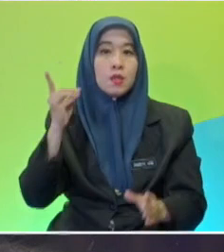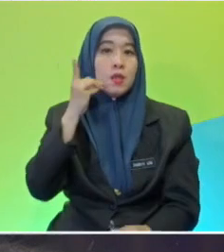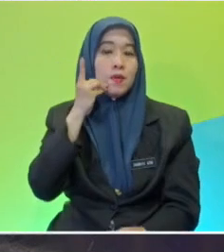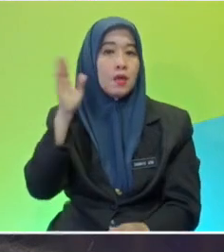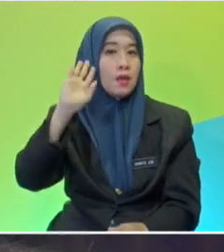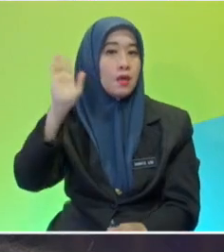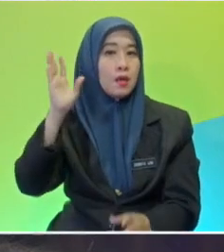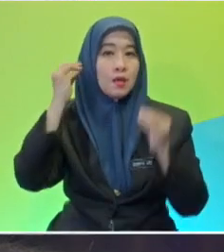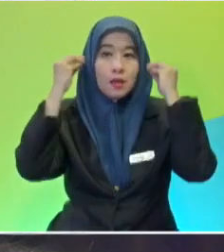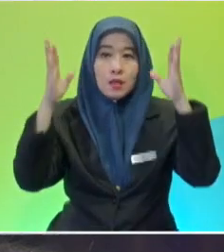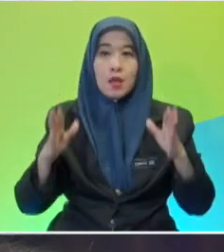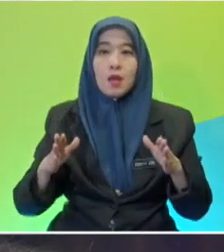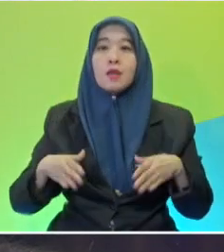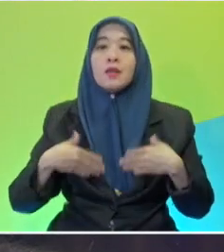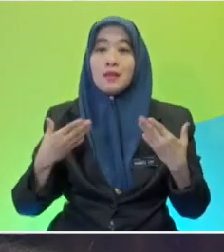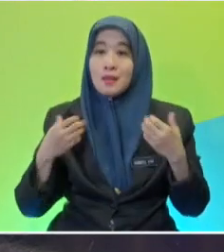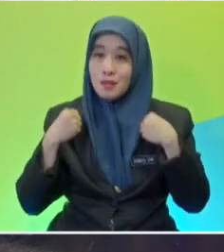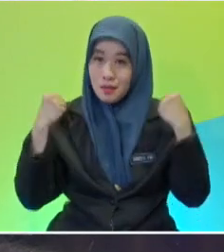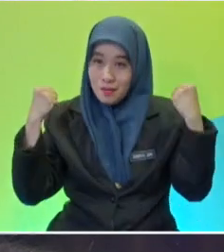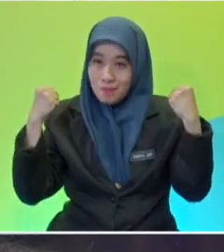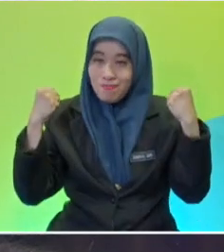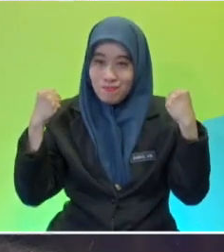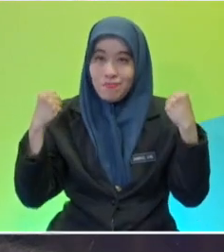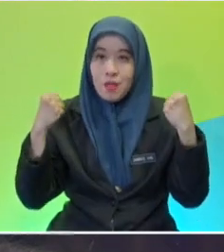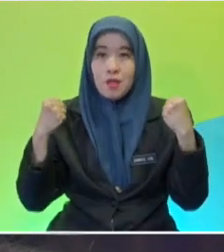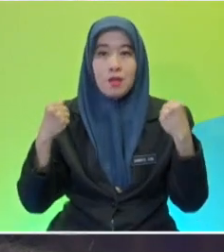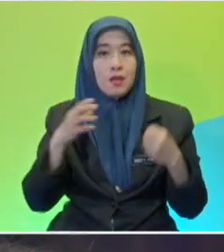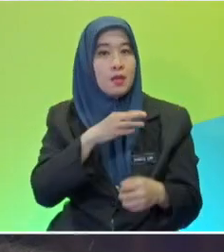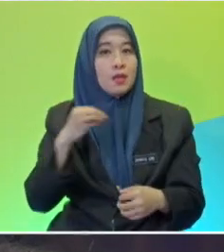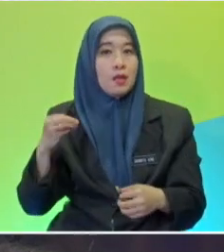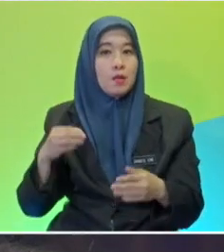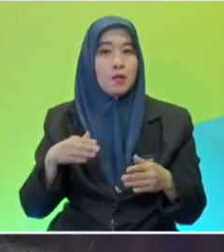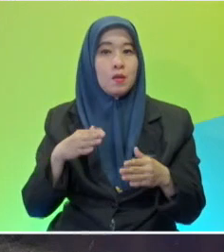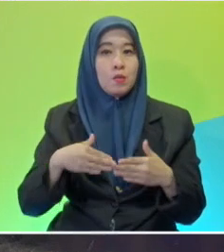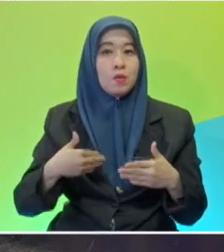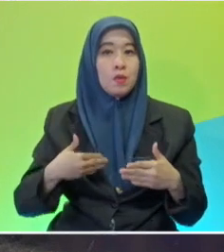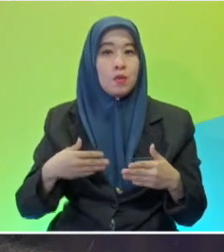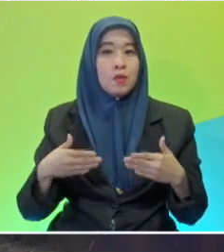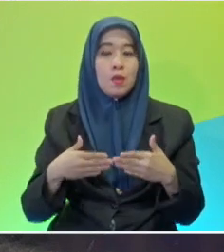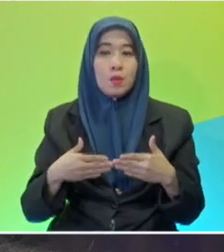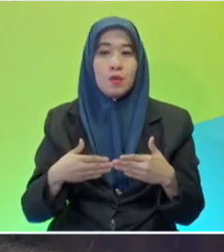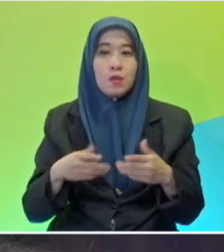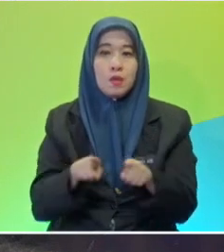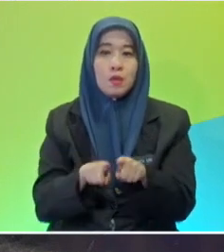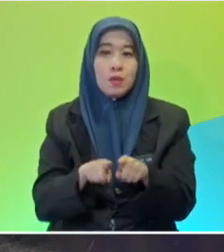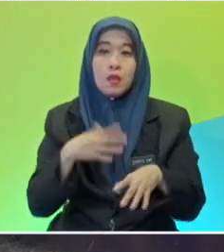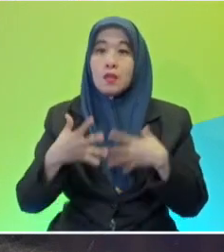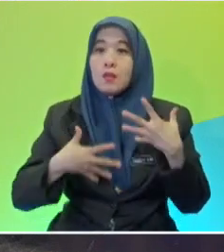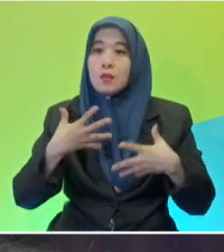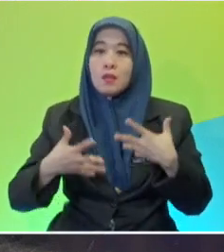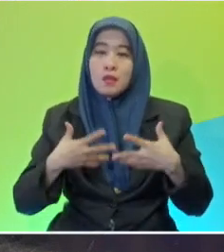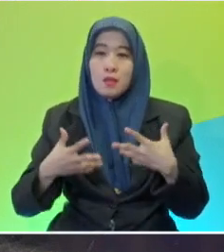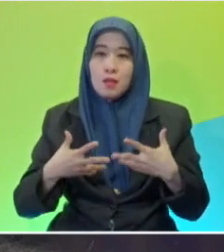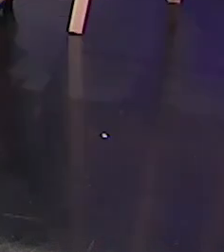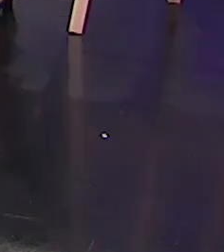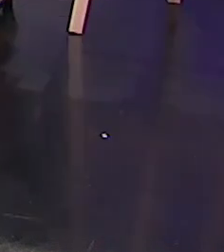Sean. How are you doing today? I'm great, Sean. That's right. And before we continue, we also like to introduce our sign language interpreter